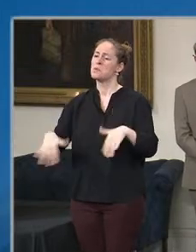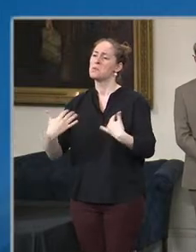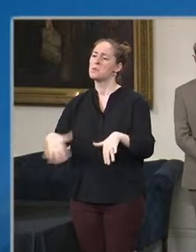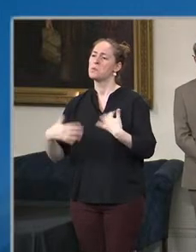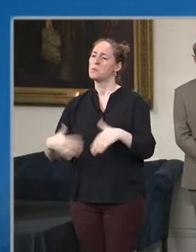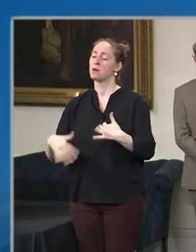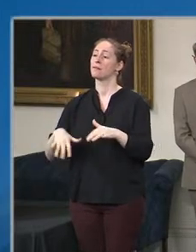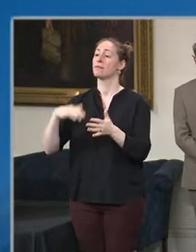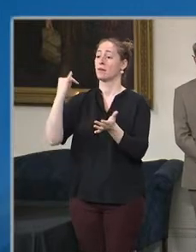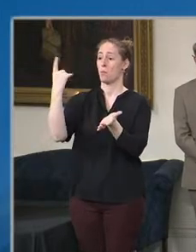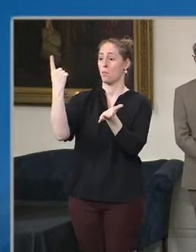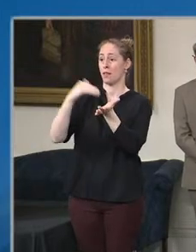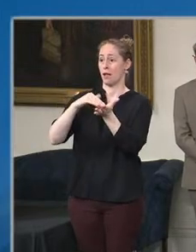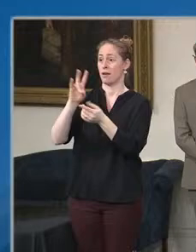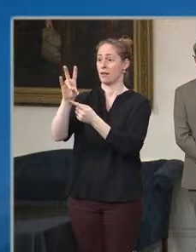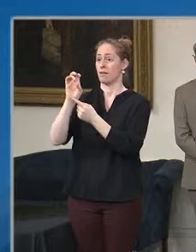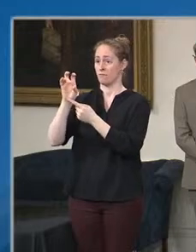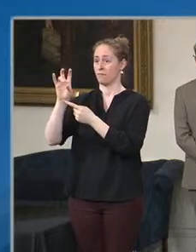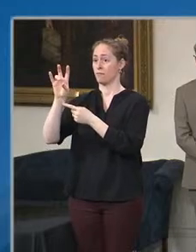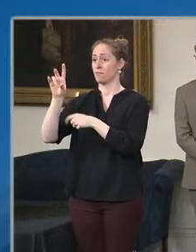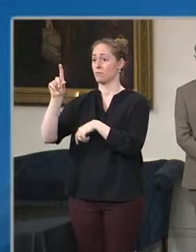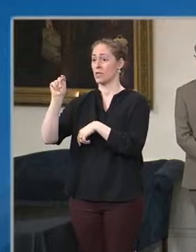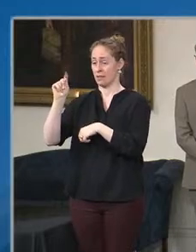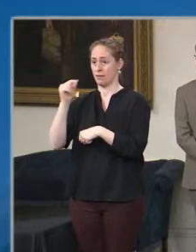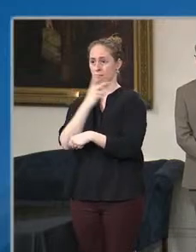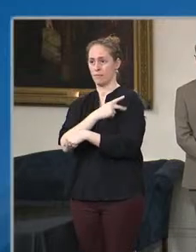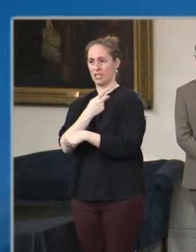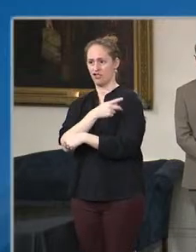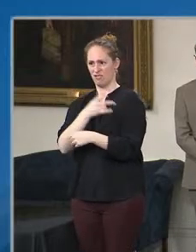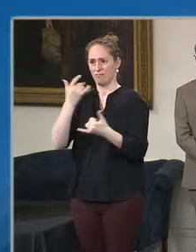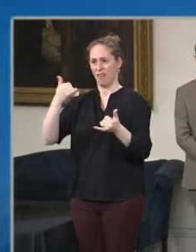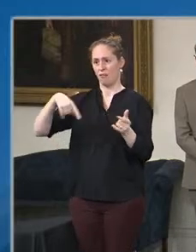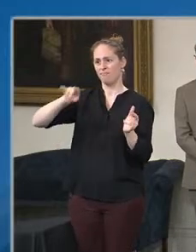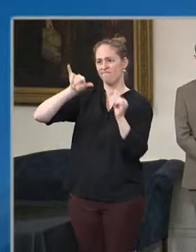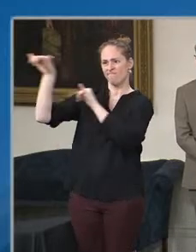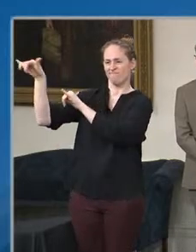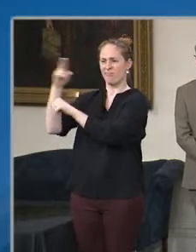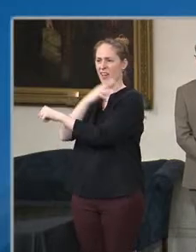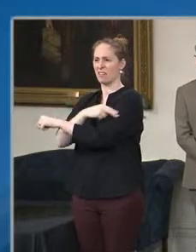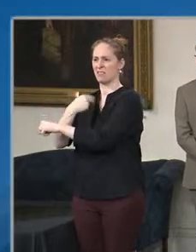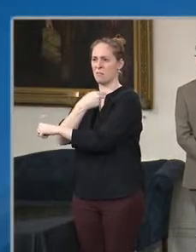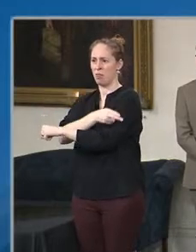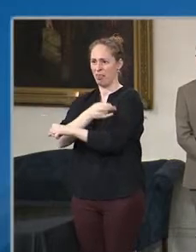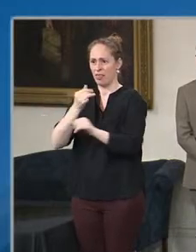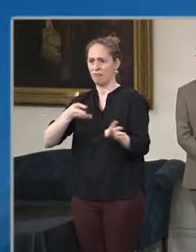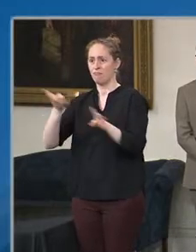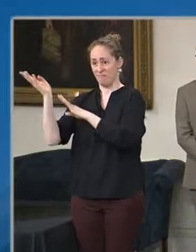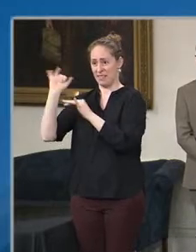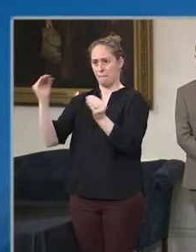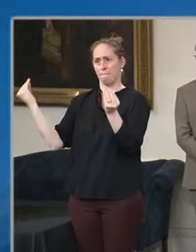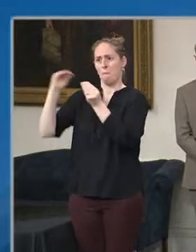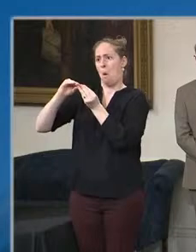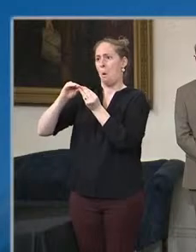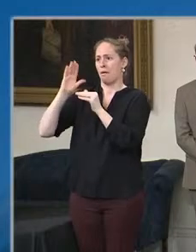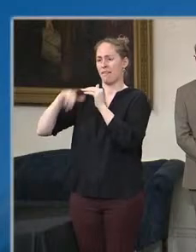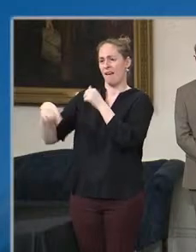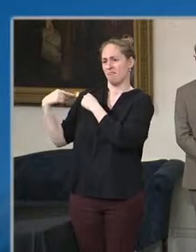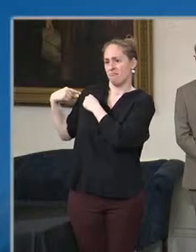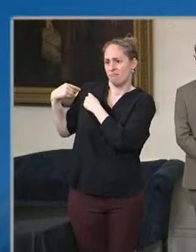1,720 COVID patients hospitalized in Maryland, which is our highest total ever during the entire